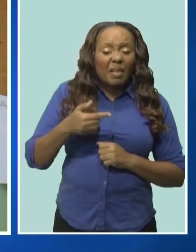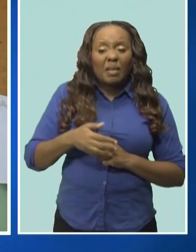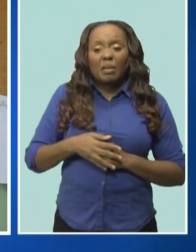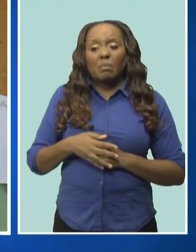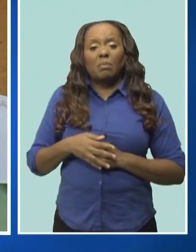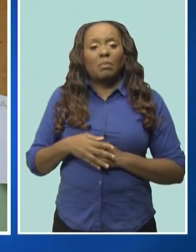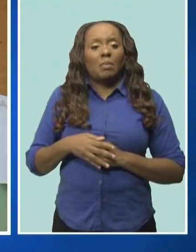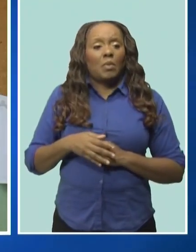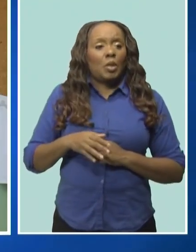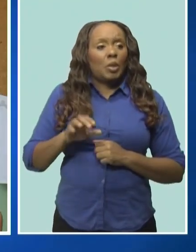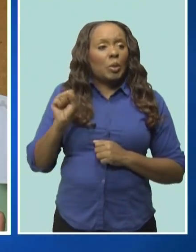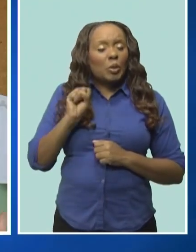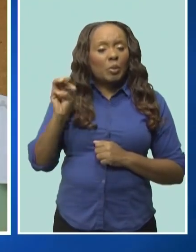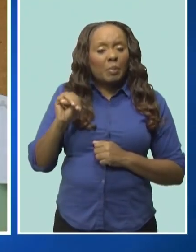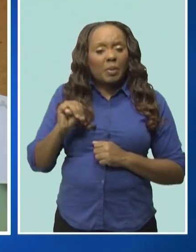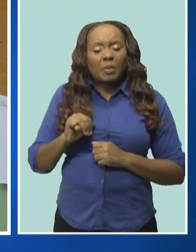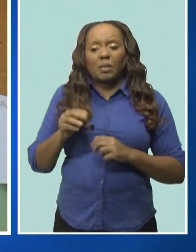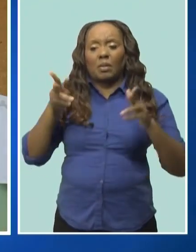monitoring their